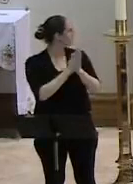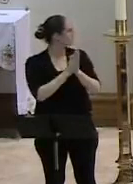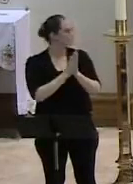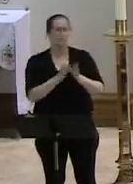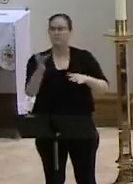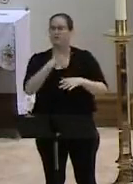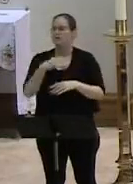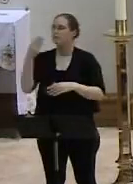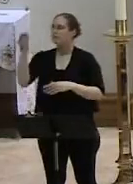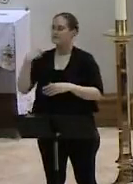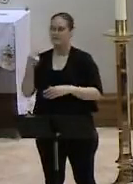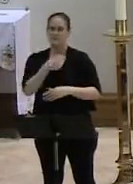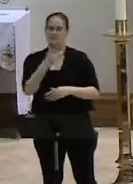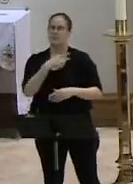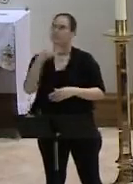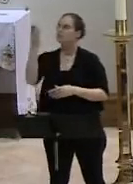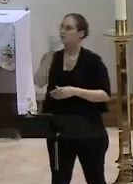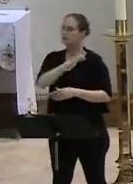Lift up your hearts.